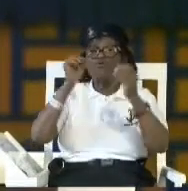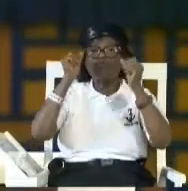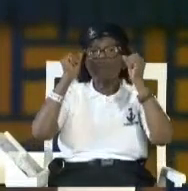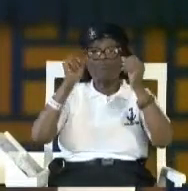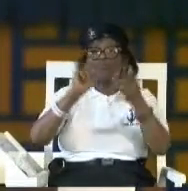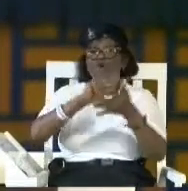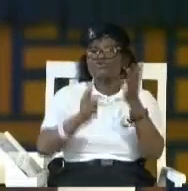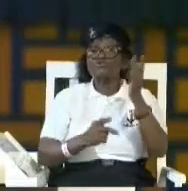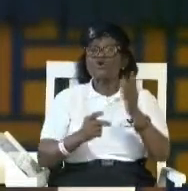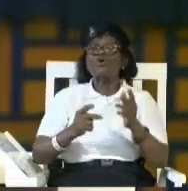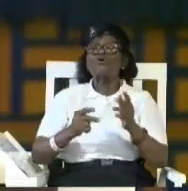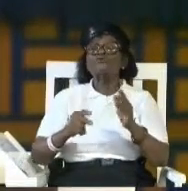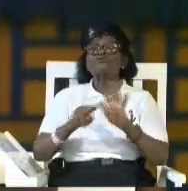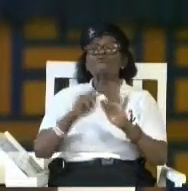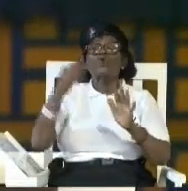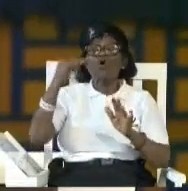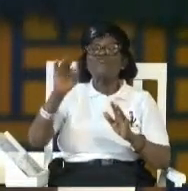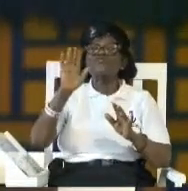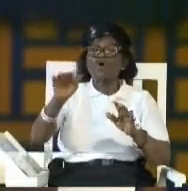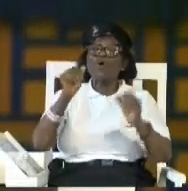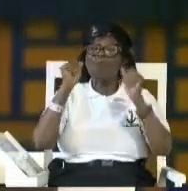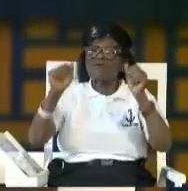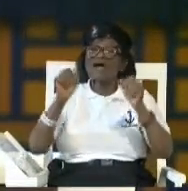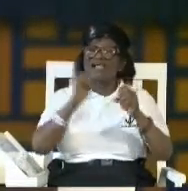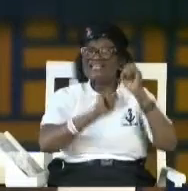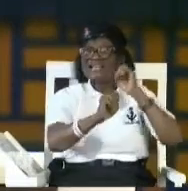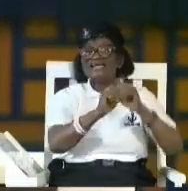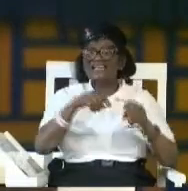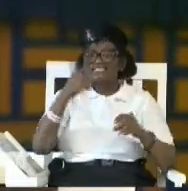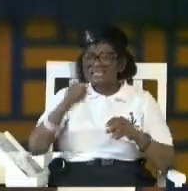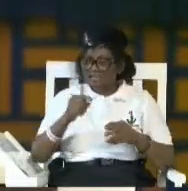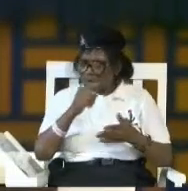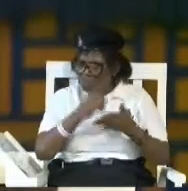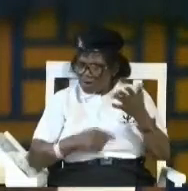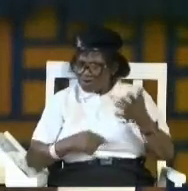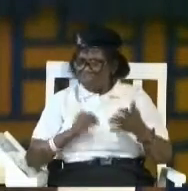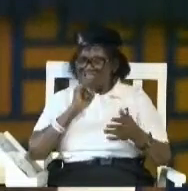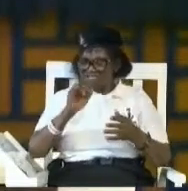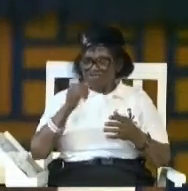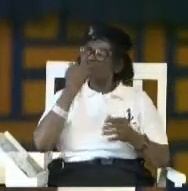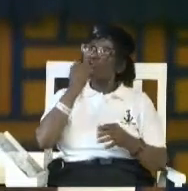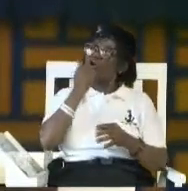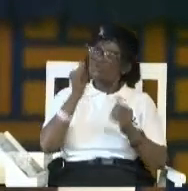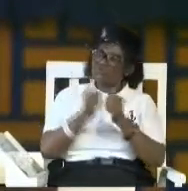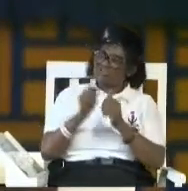Elijah said, "What's wrong with you, boy?